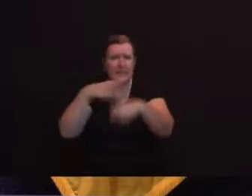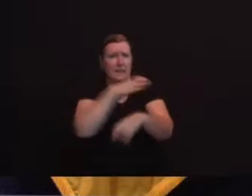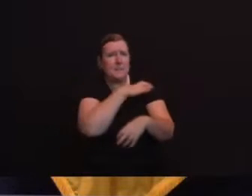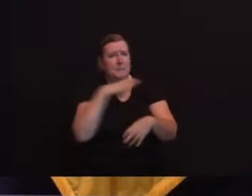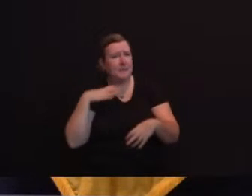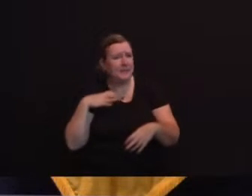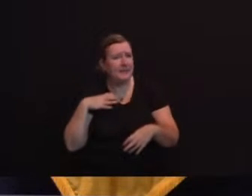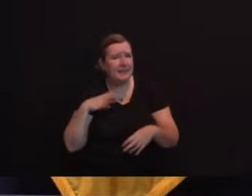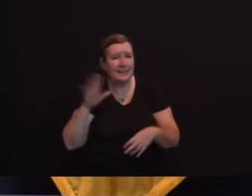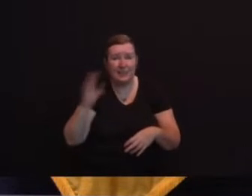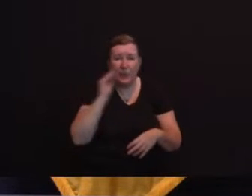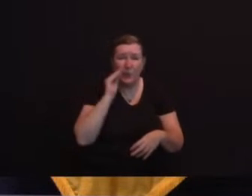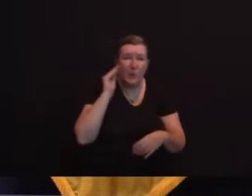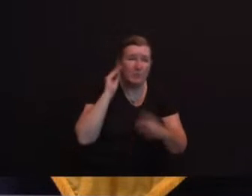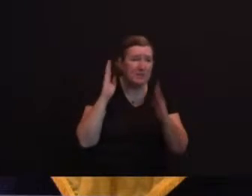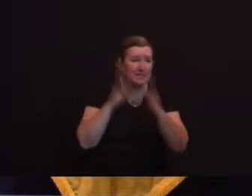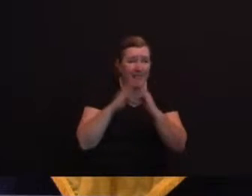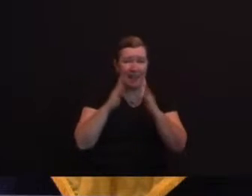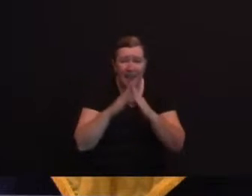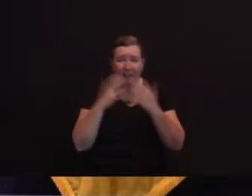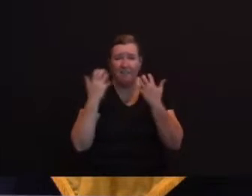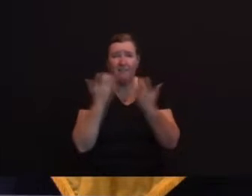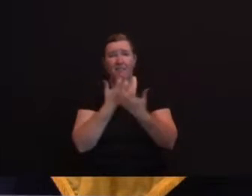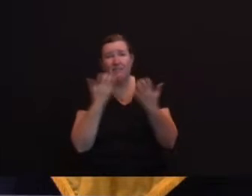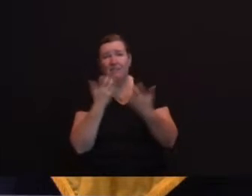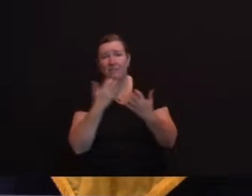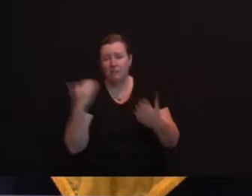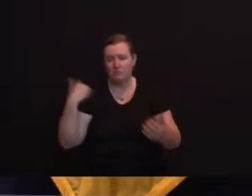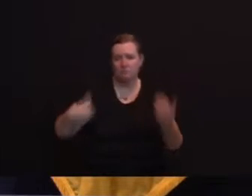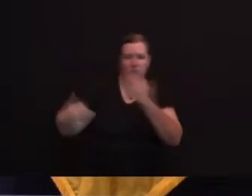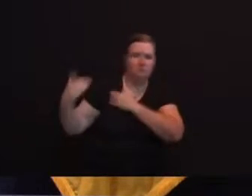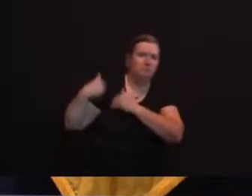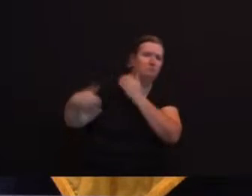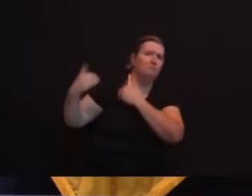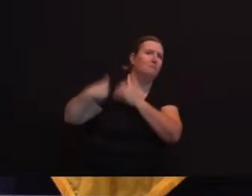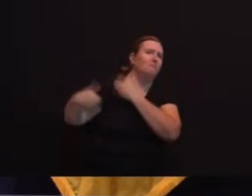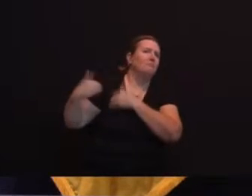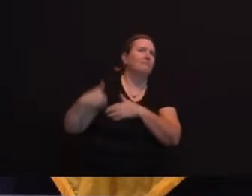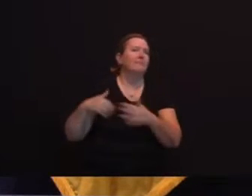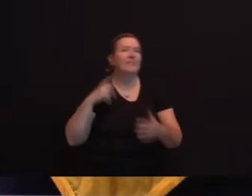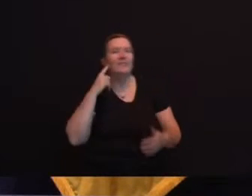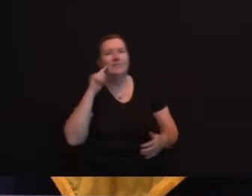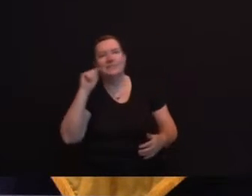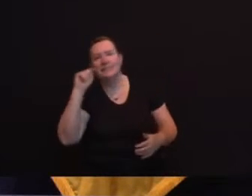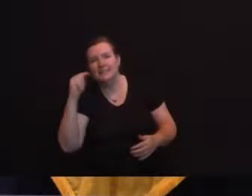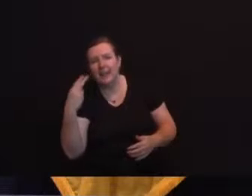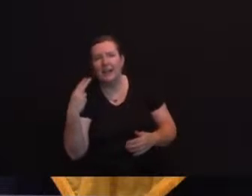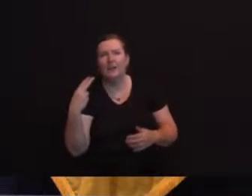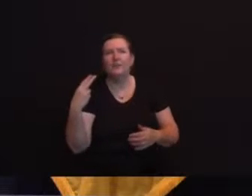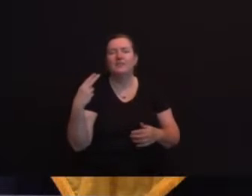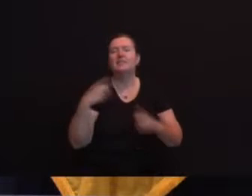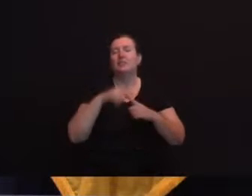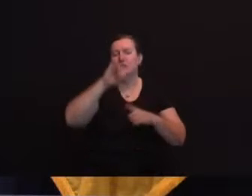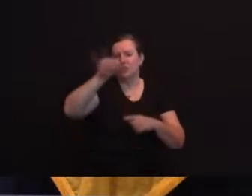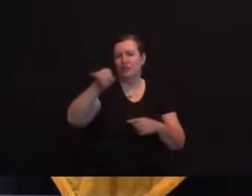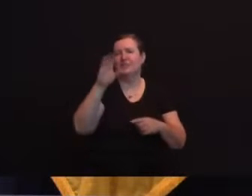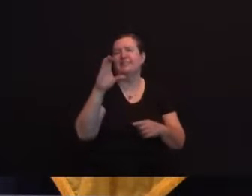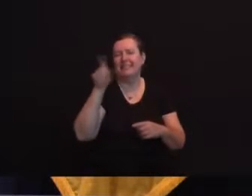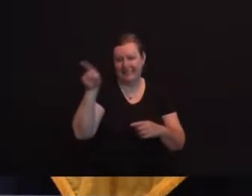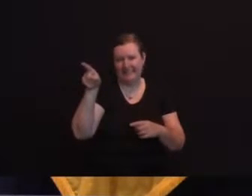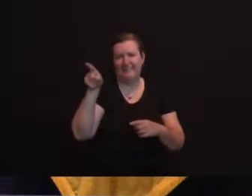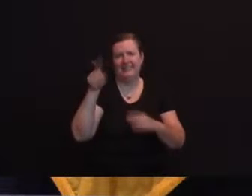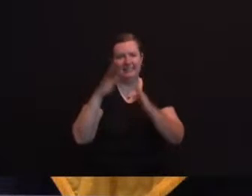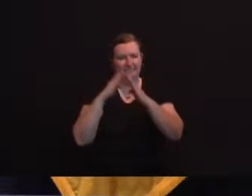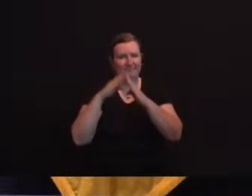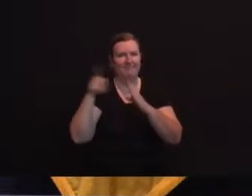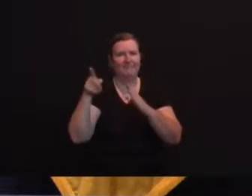And he was on me constantly to do a town hall in Jersey City that he was going to be one of the hosts of.